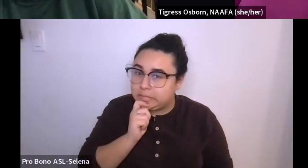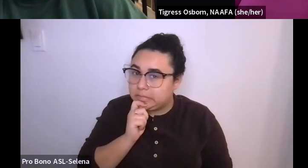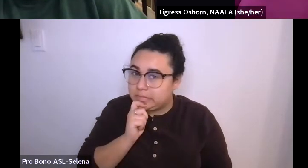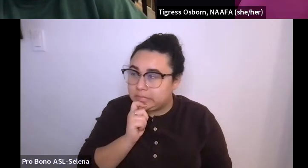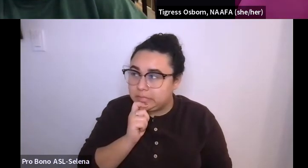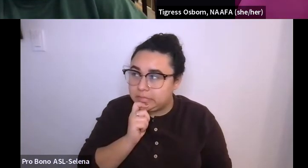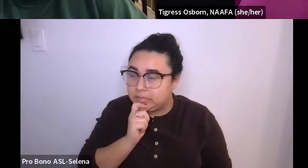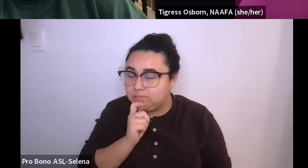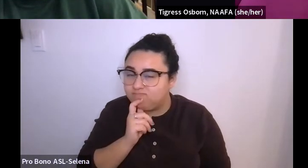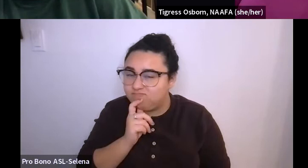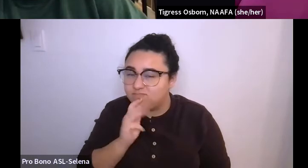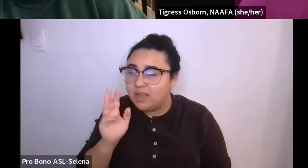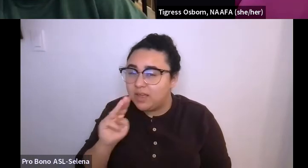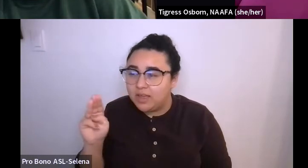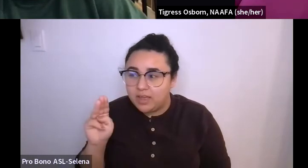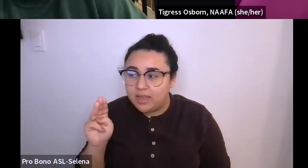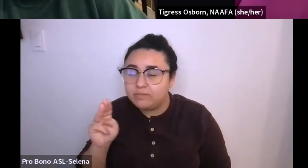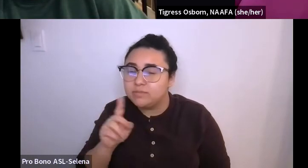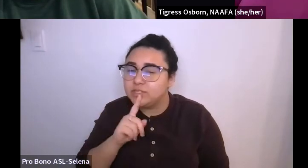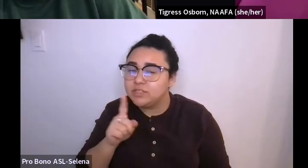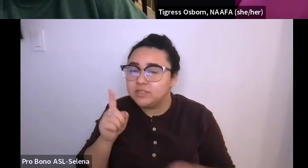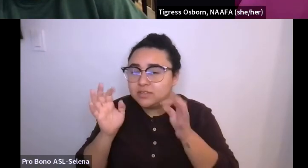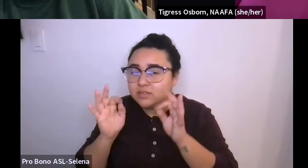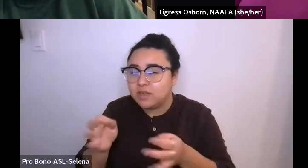She definitely helped me